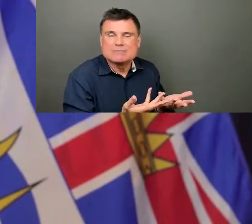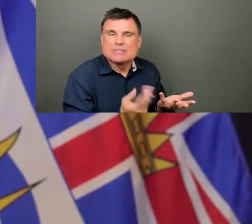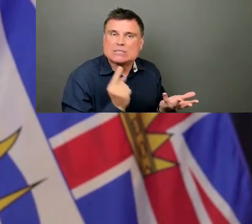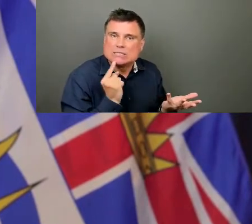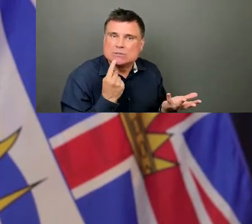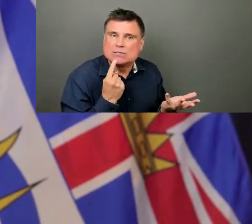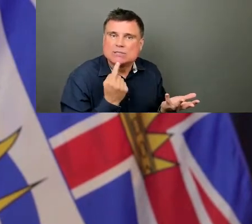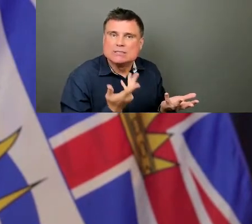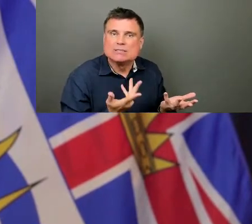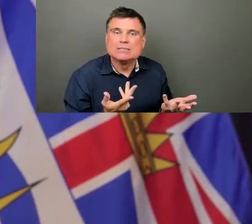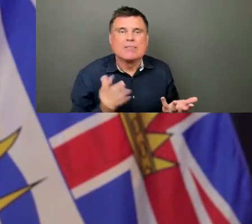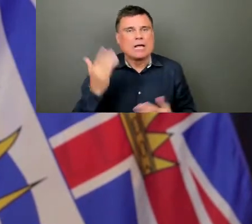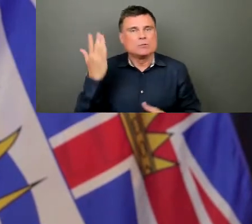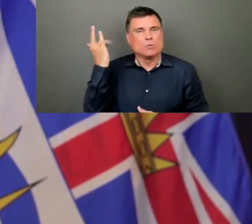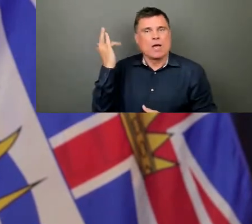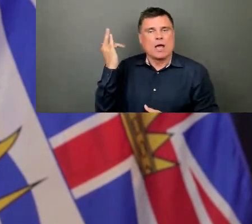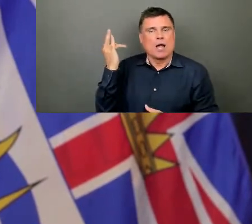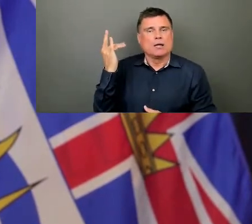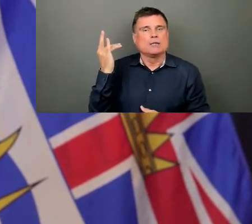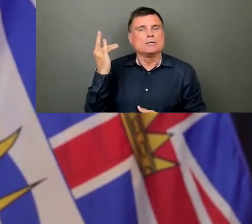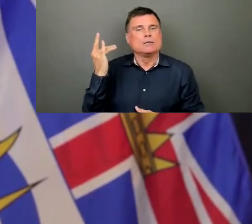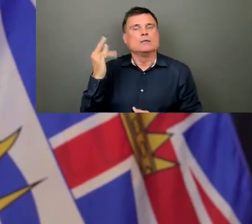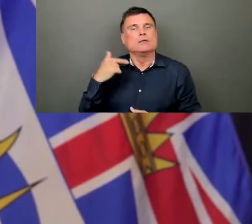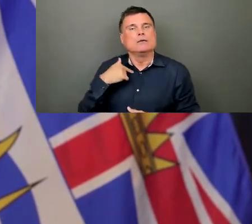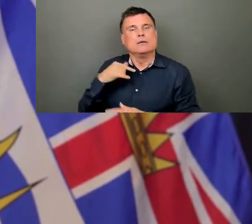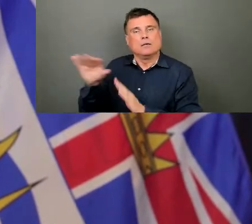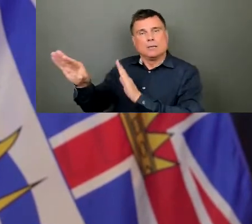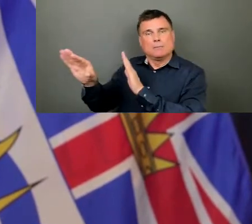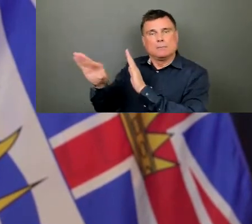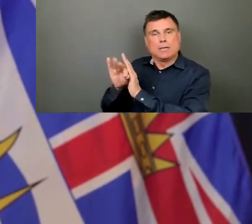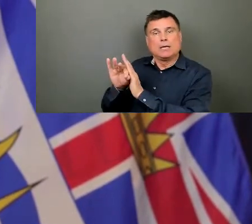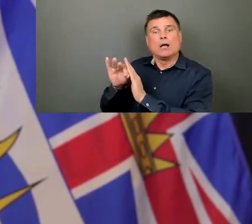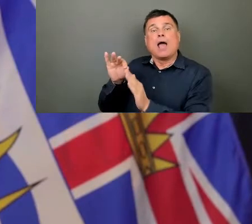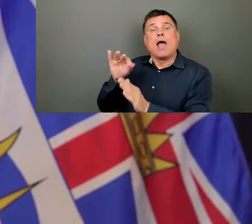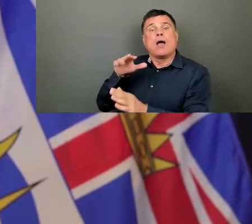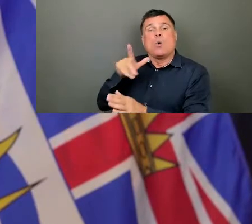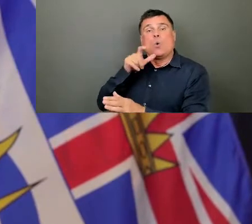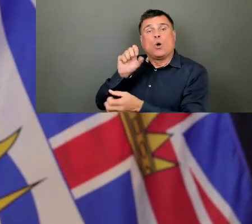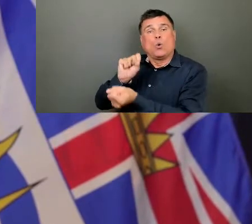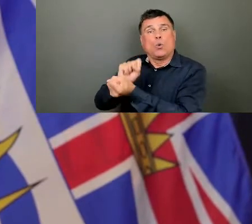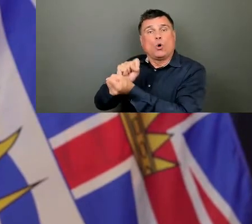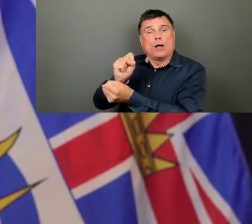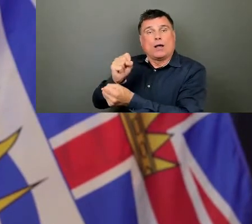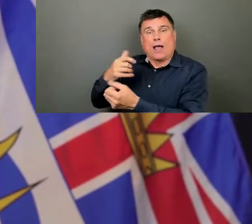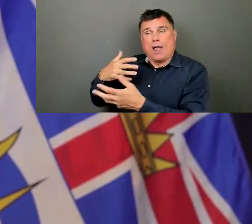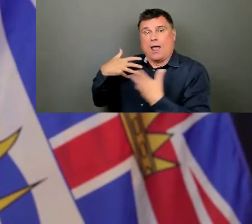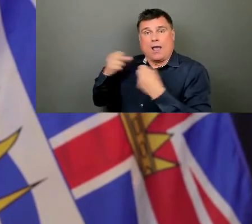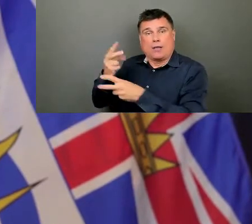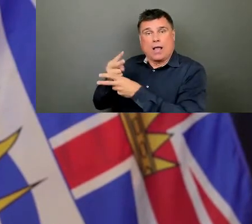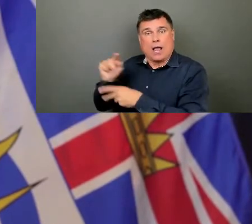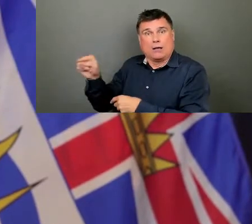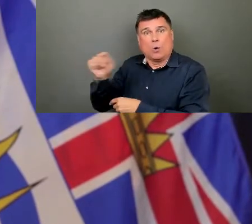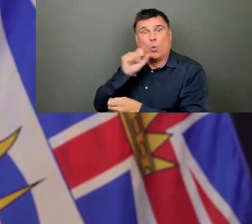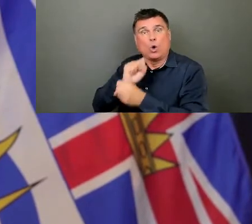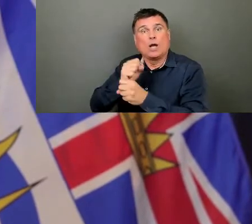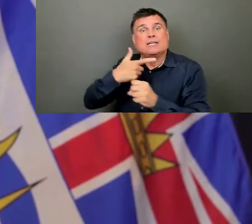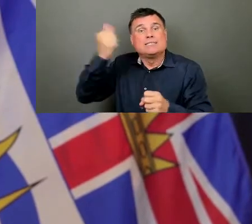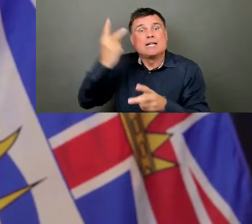broad range of settings in community care and acute care, but also we know